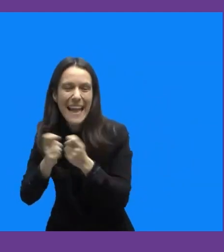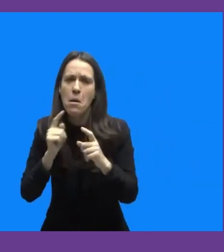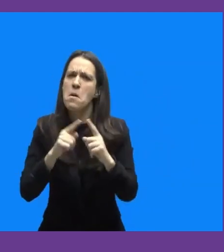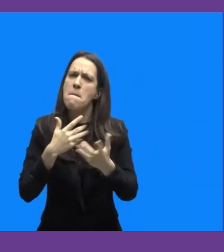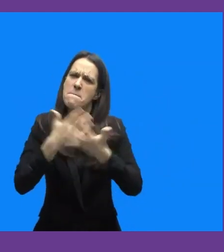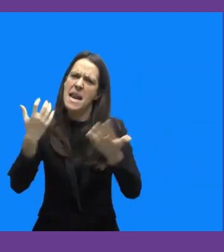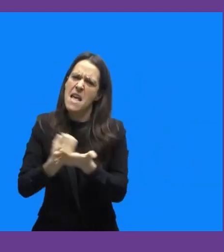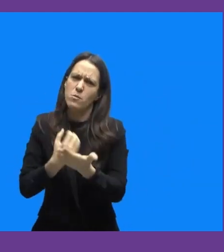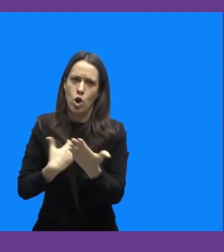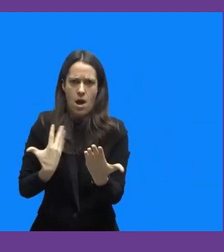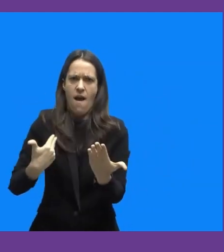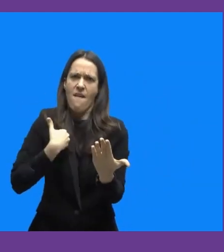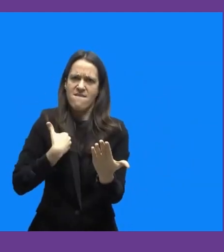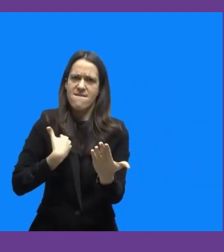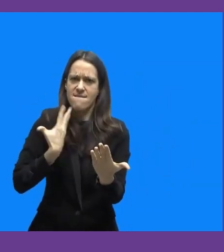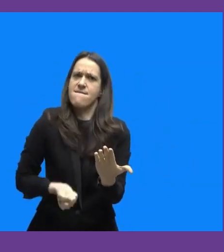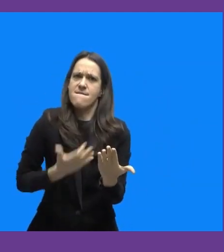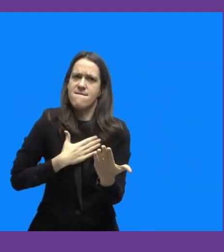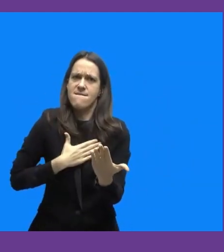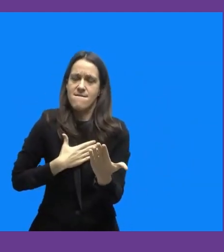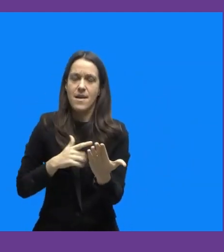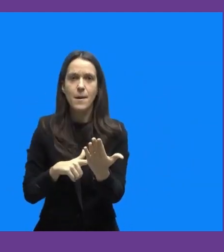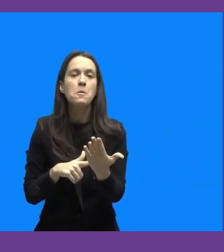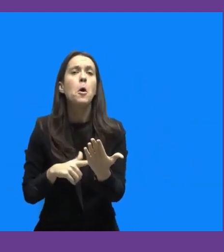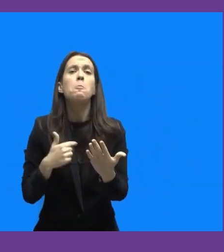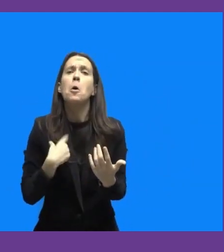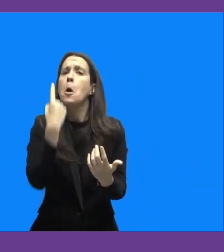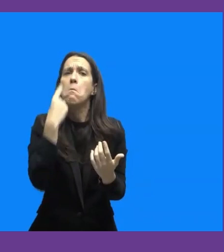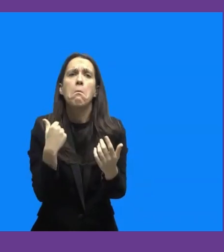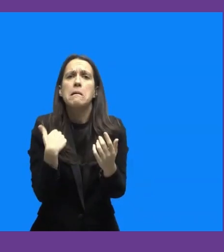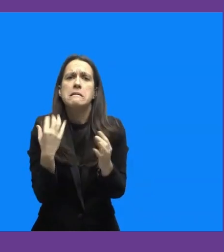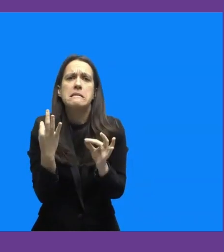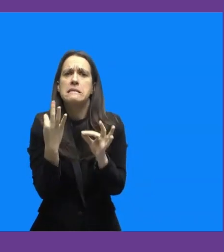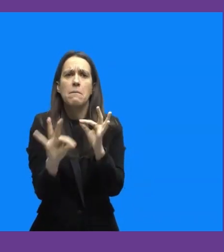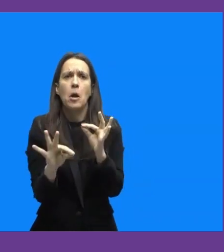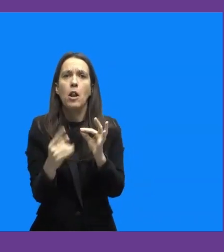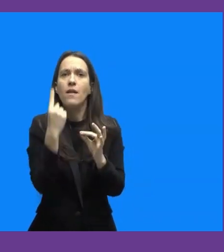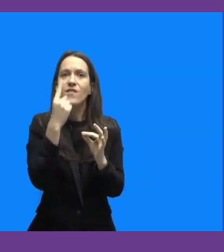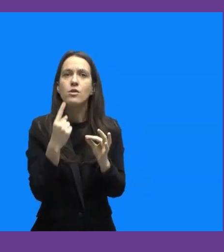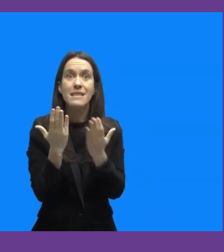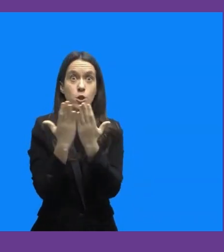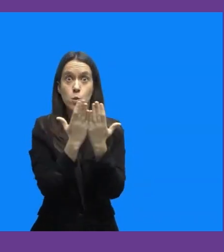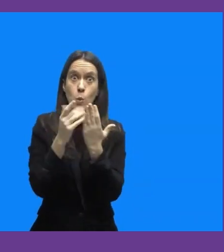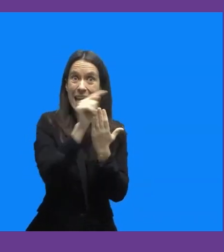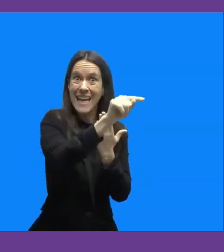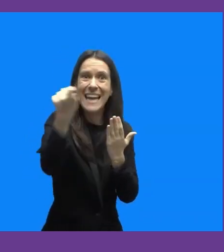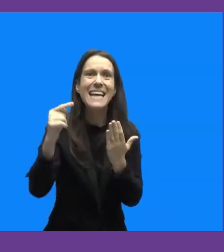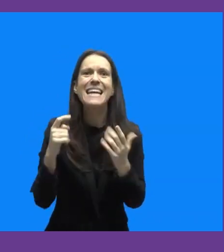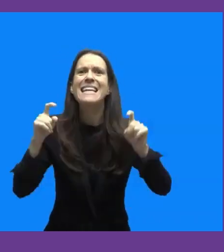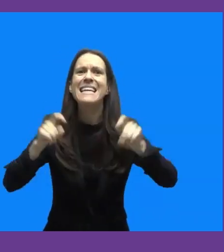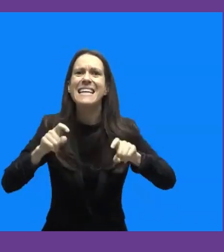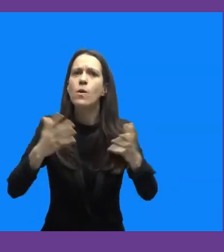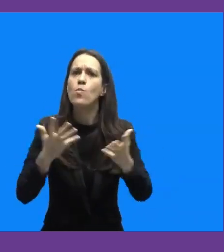information. Why did I do it? Very, very simple, to give the student the information that they need. We also would